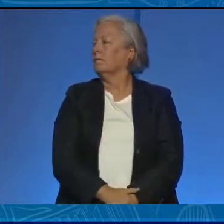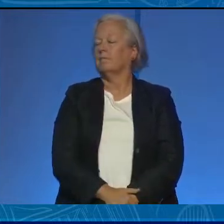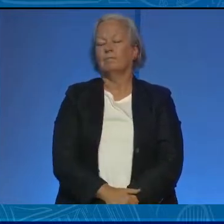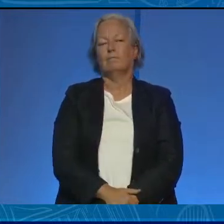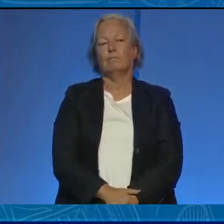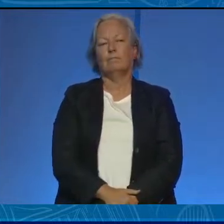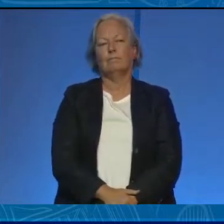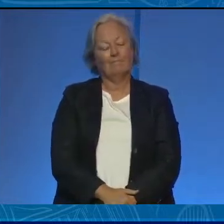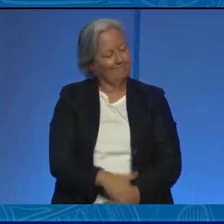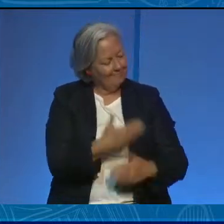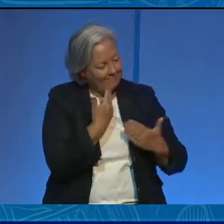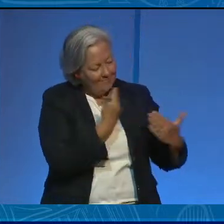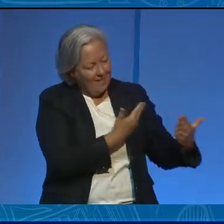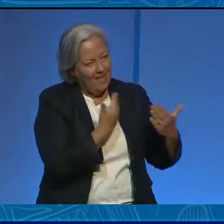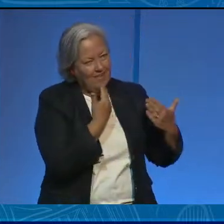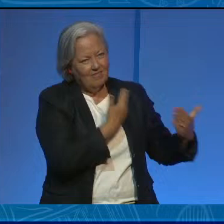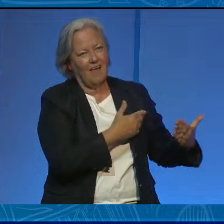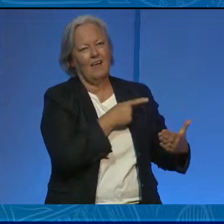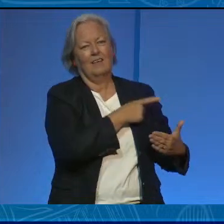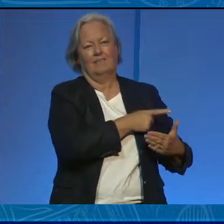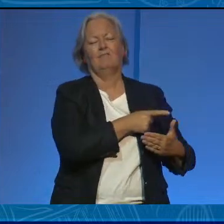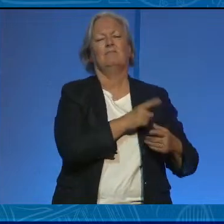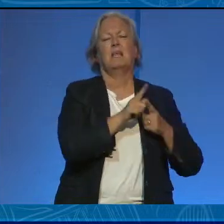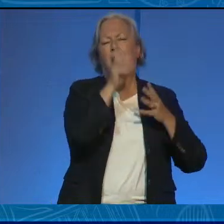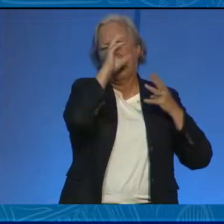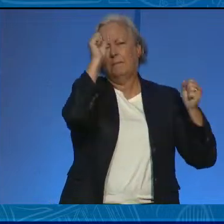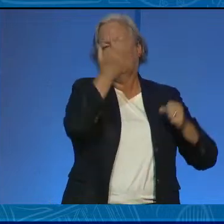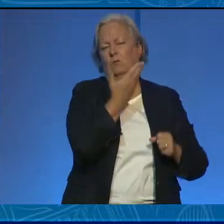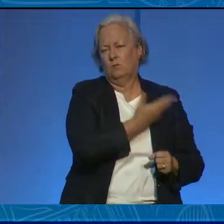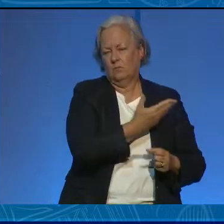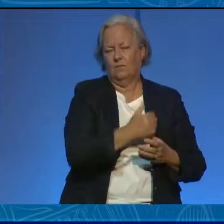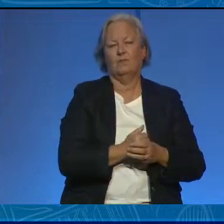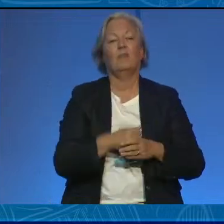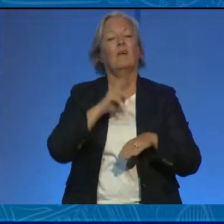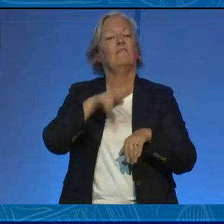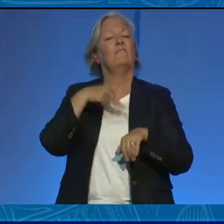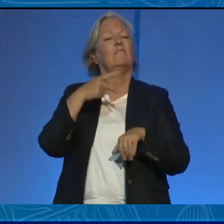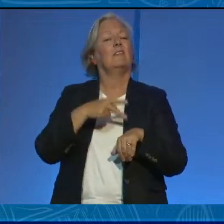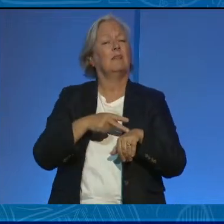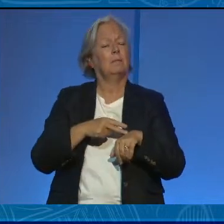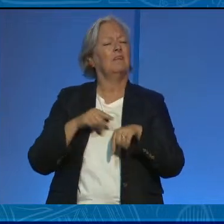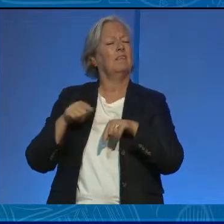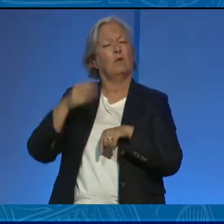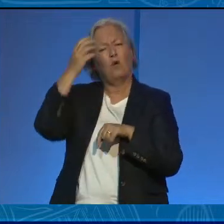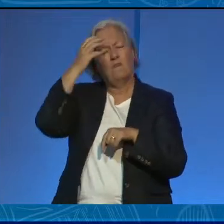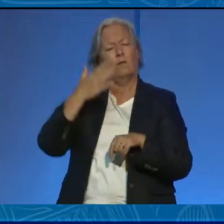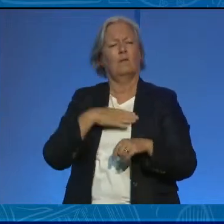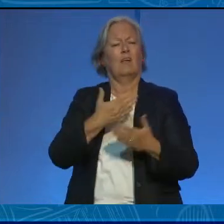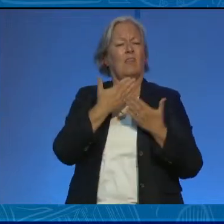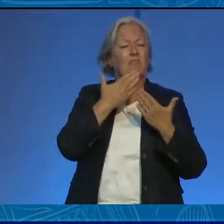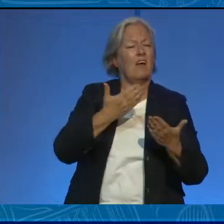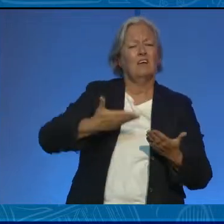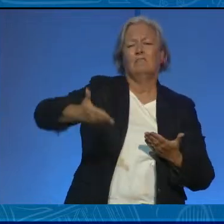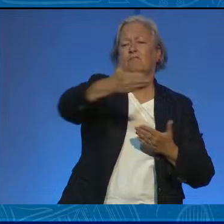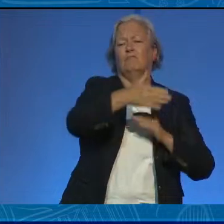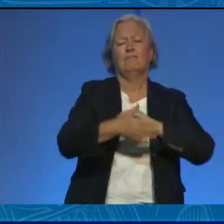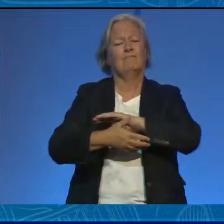Thank you, Ambassador Brule. The government of the Philippines would like to thank its partners for their generous support for